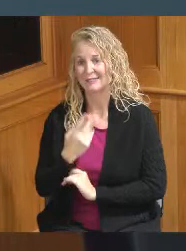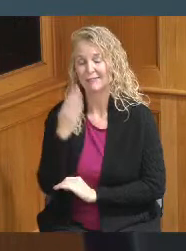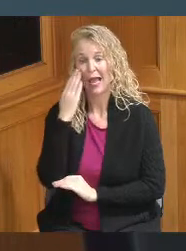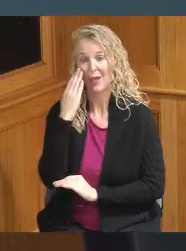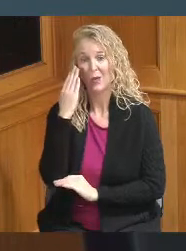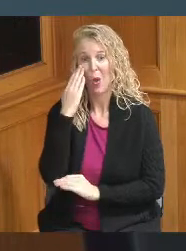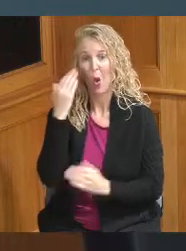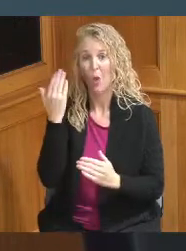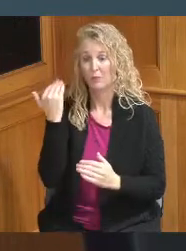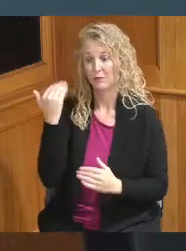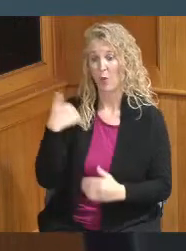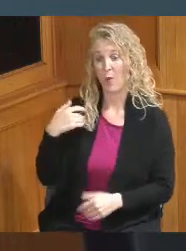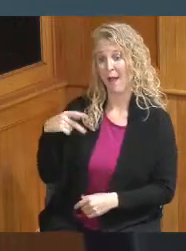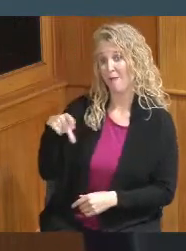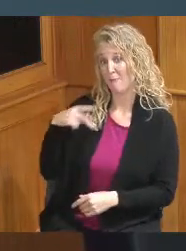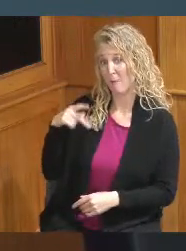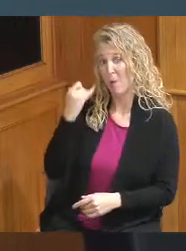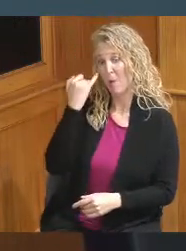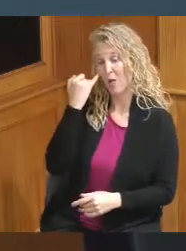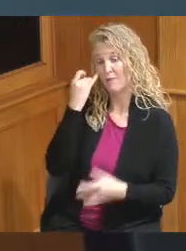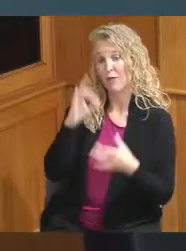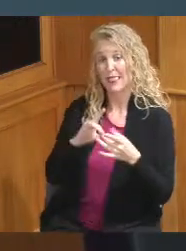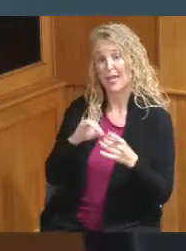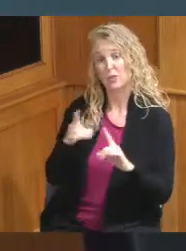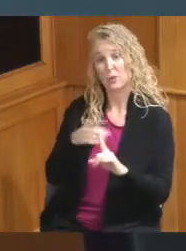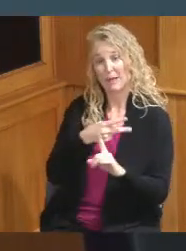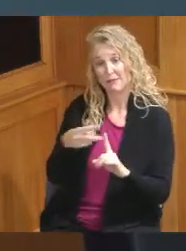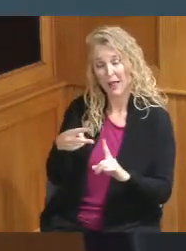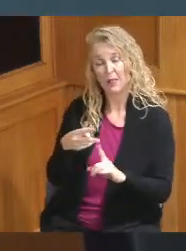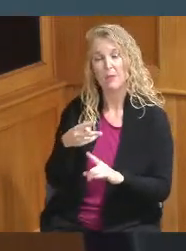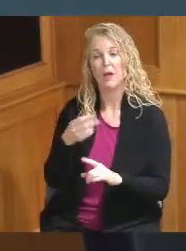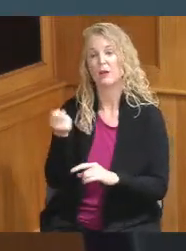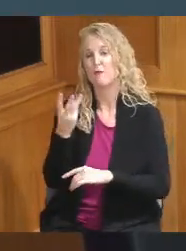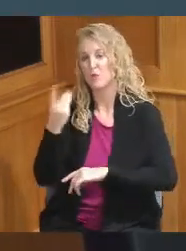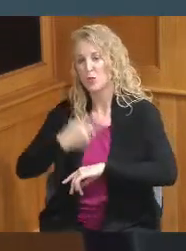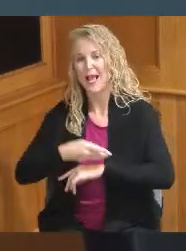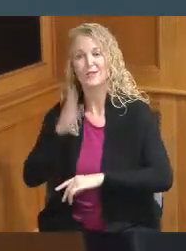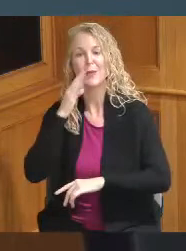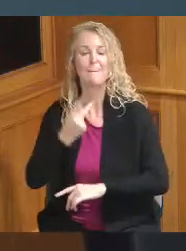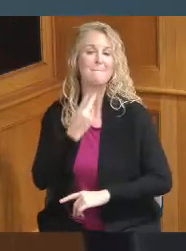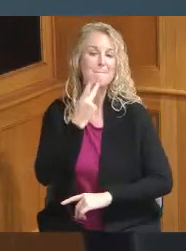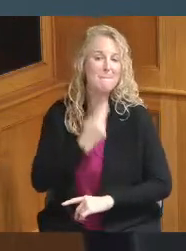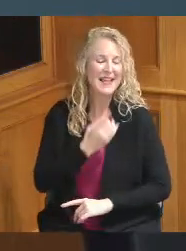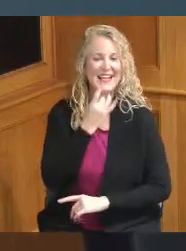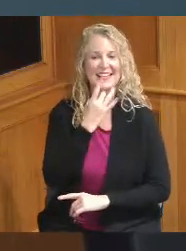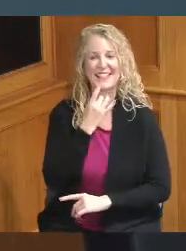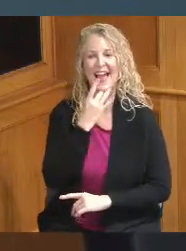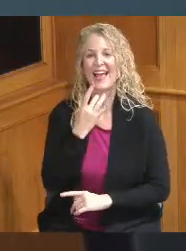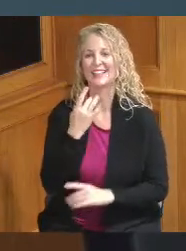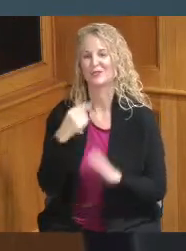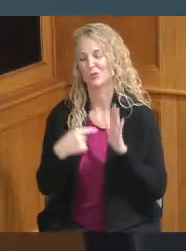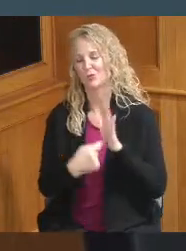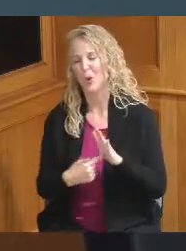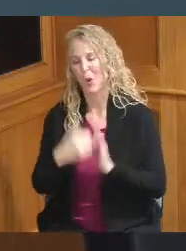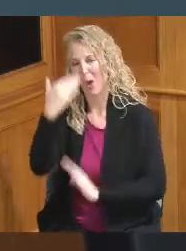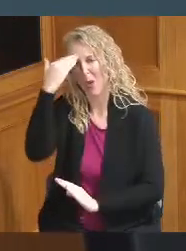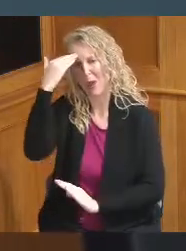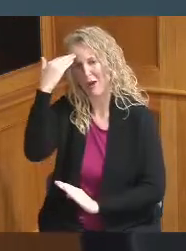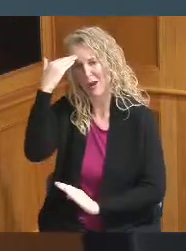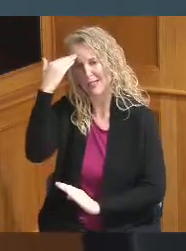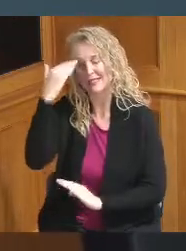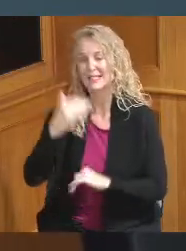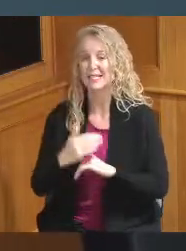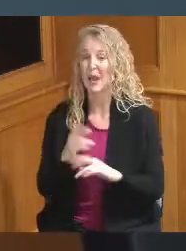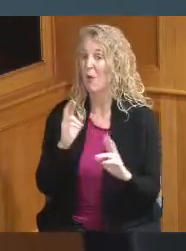have purple for domestic violence, but we're gonna have a couple of days pink for breast cancer awareness, and also